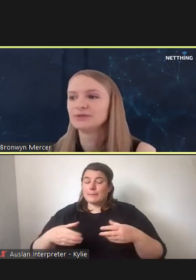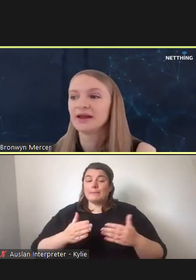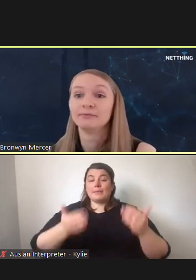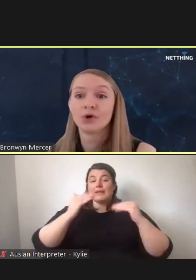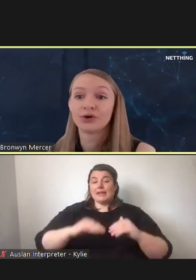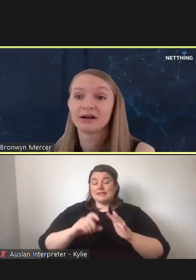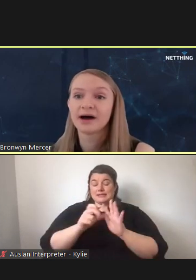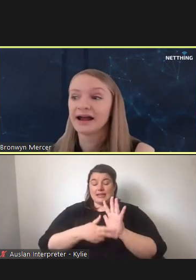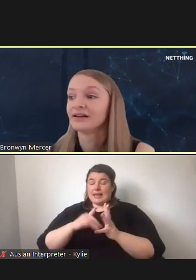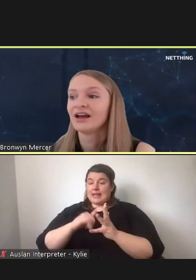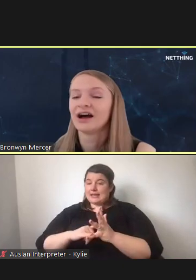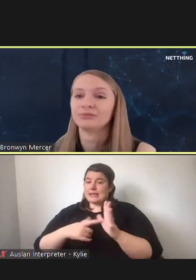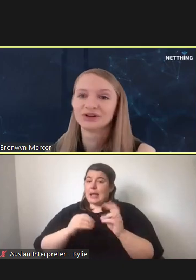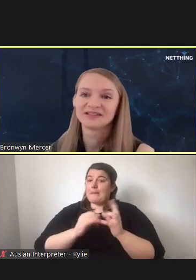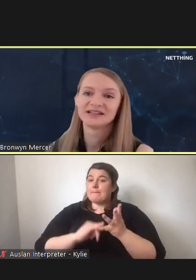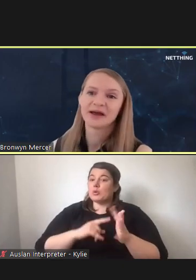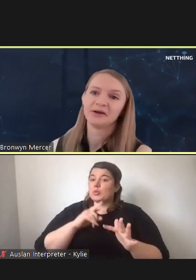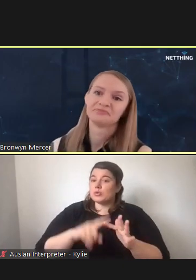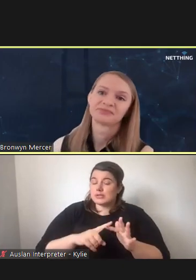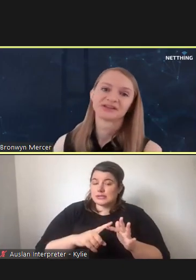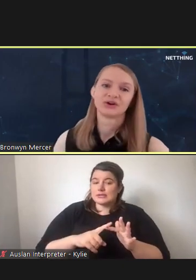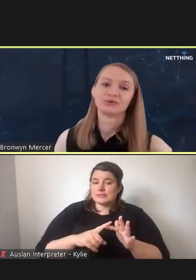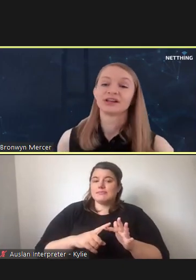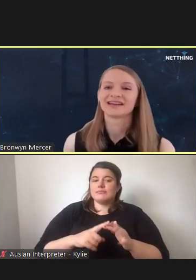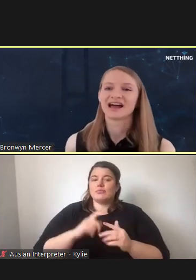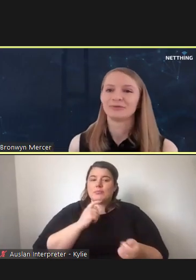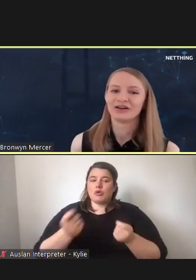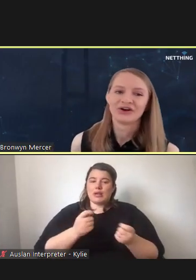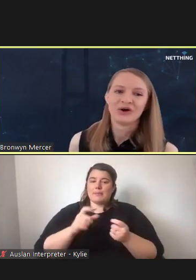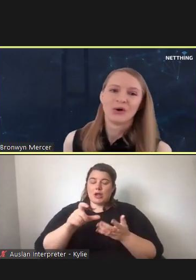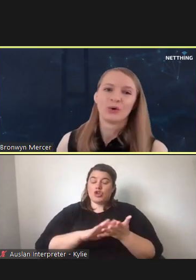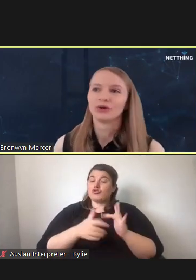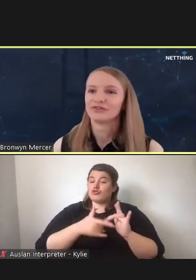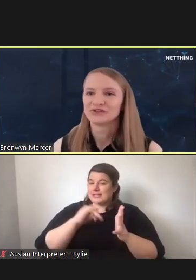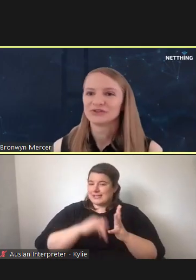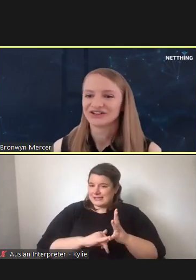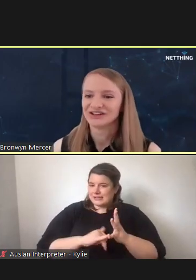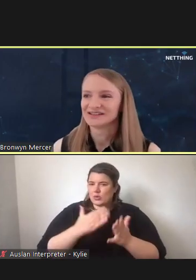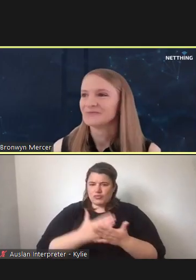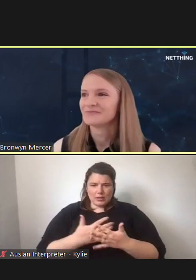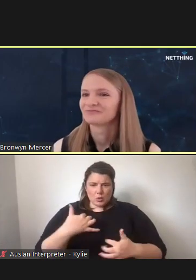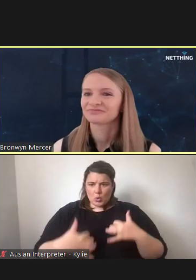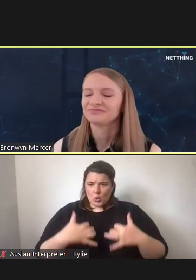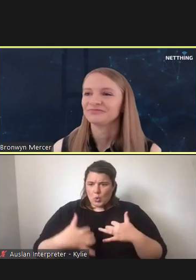abuse, which is being moderated by Chris Disbane. So really excited about all of those